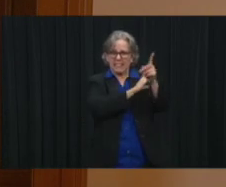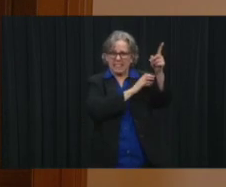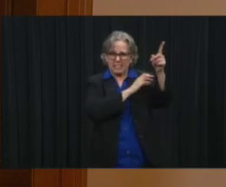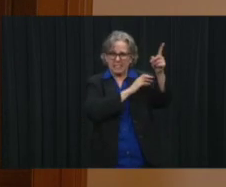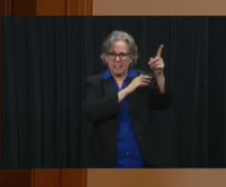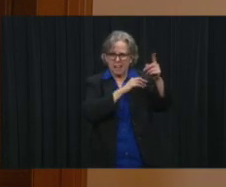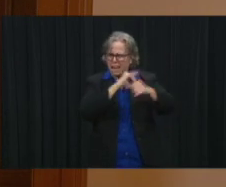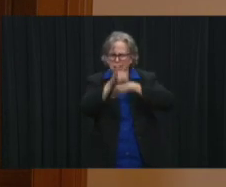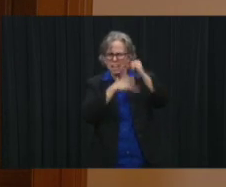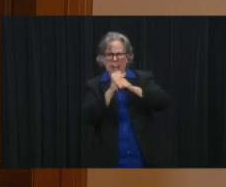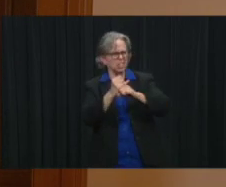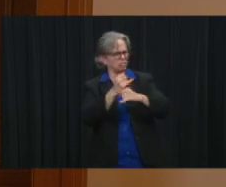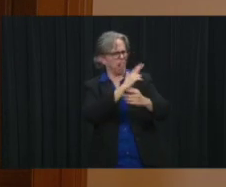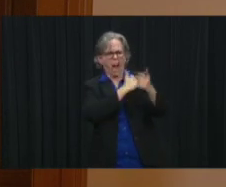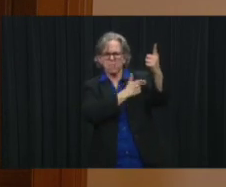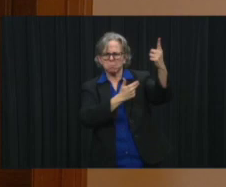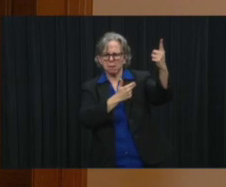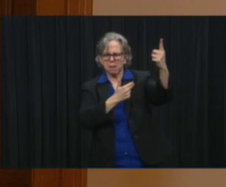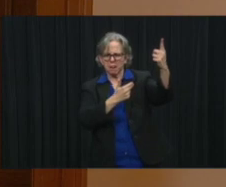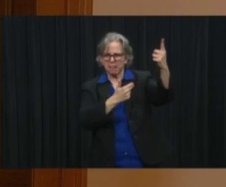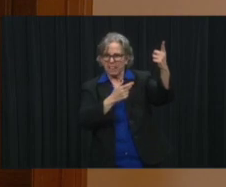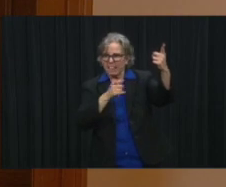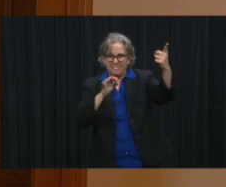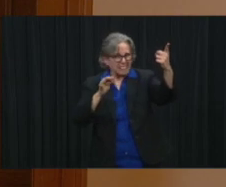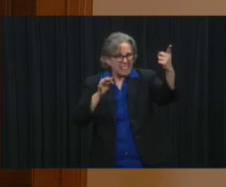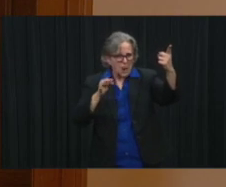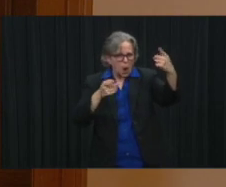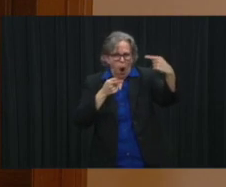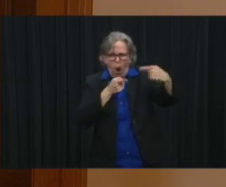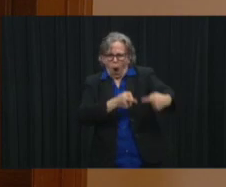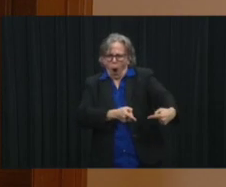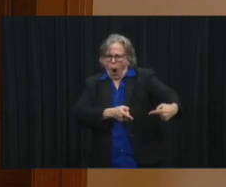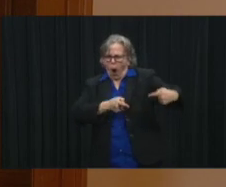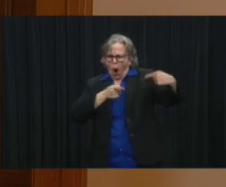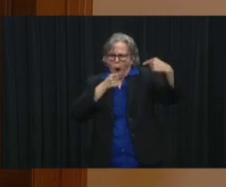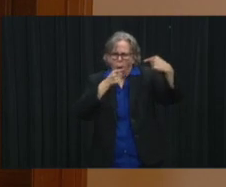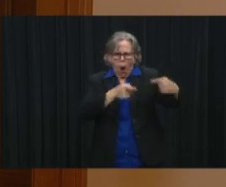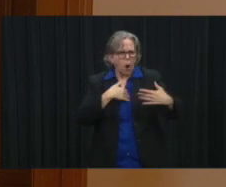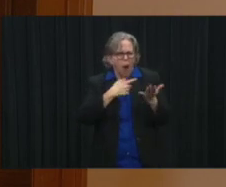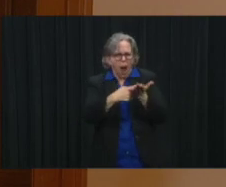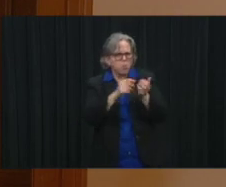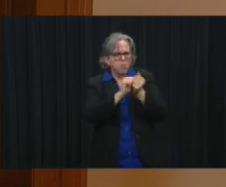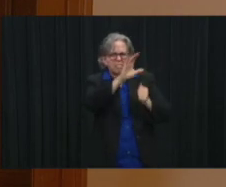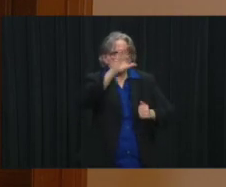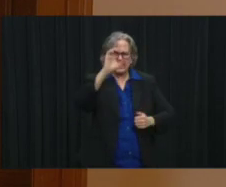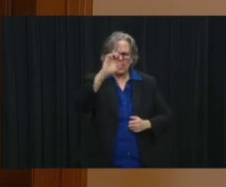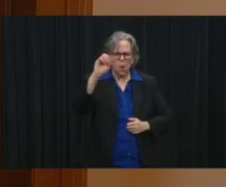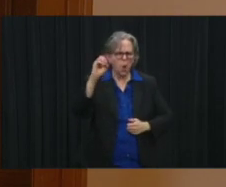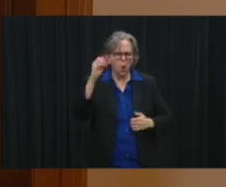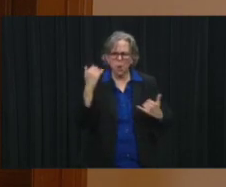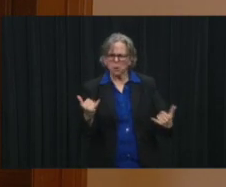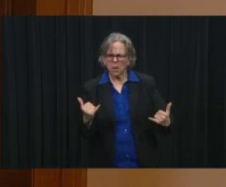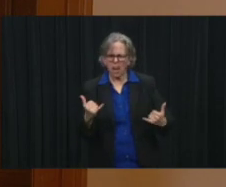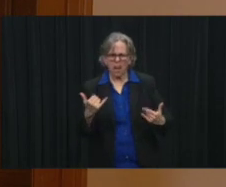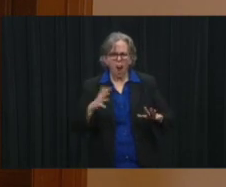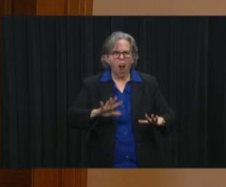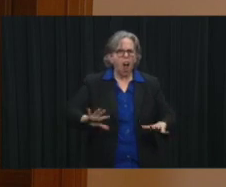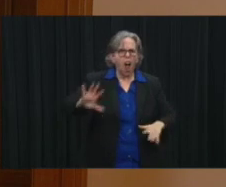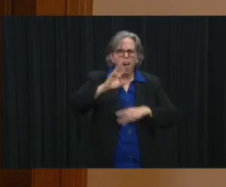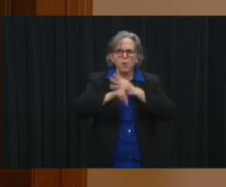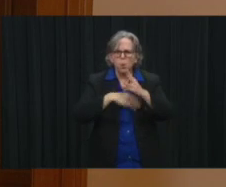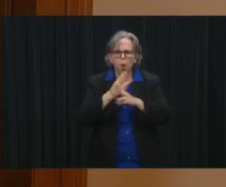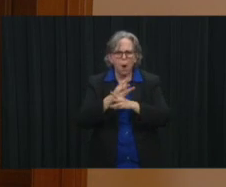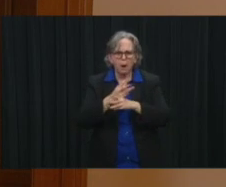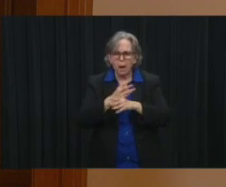in the country. And in talking to the CEO today, we know that there's no system in the world that was